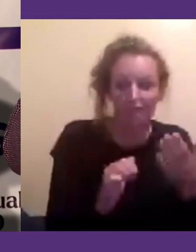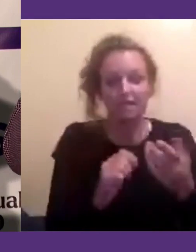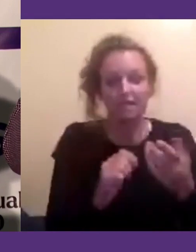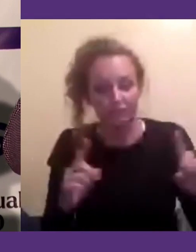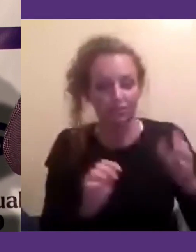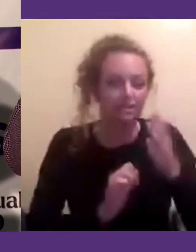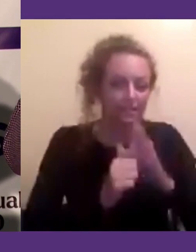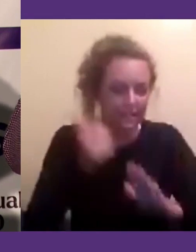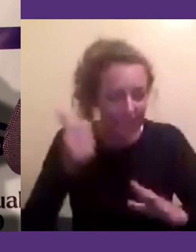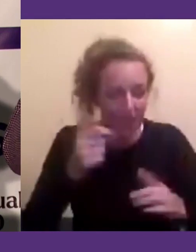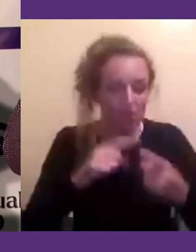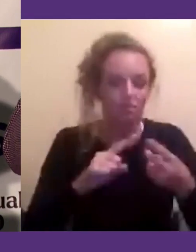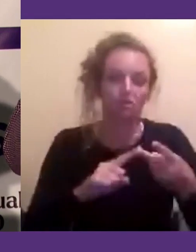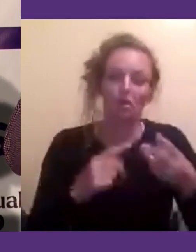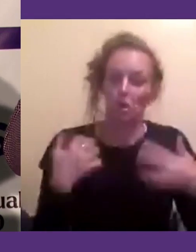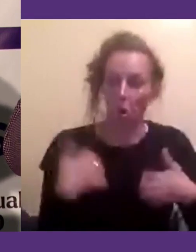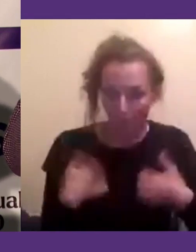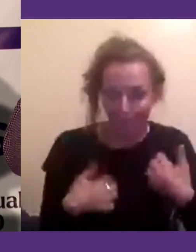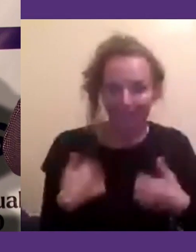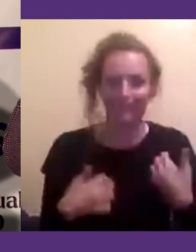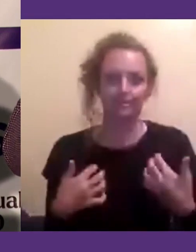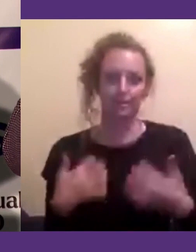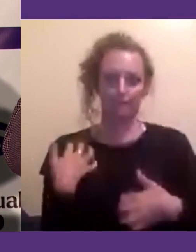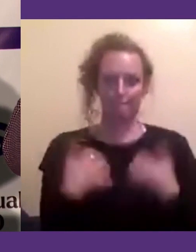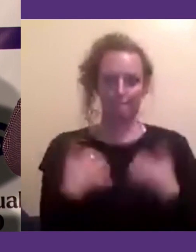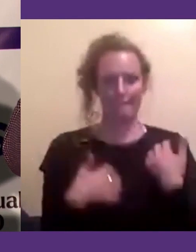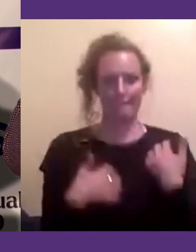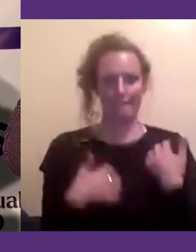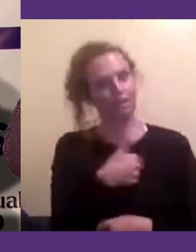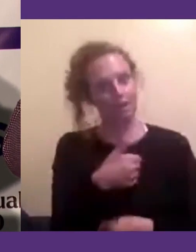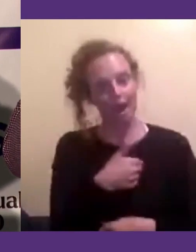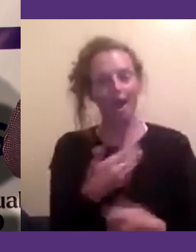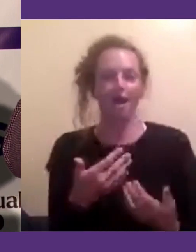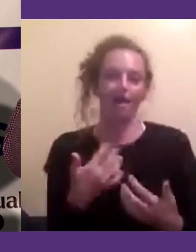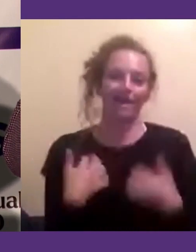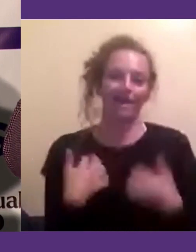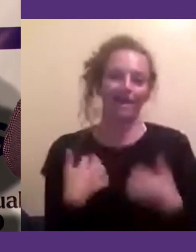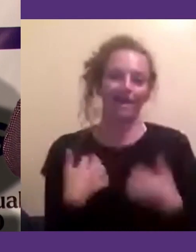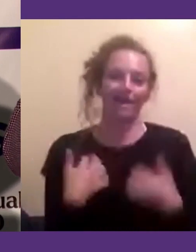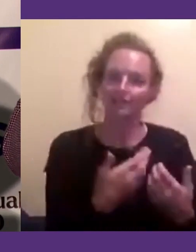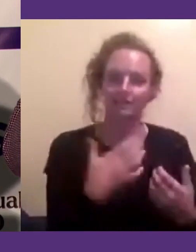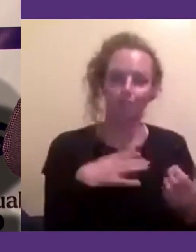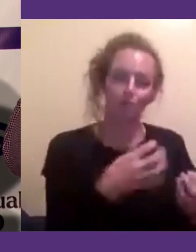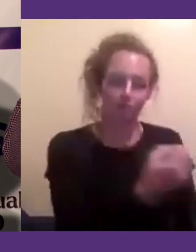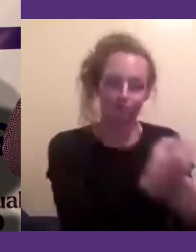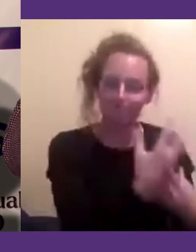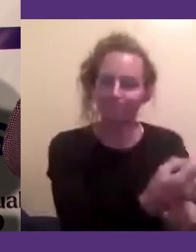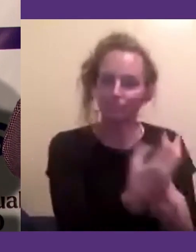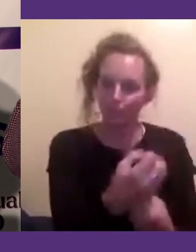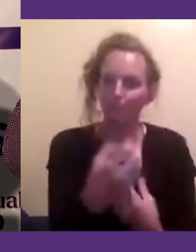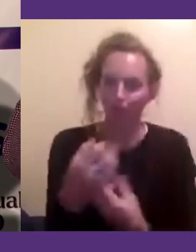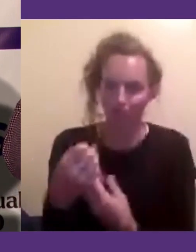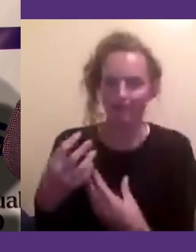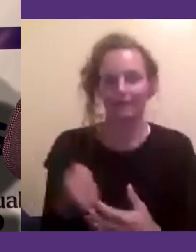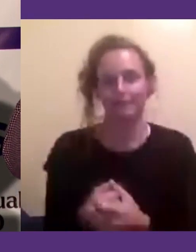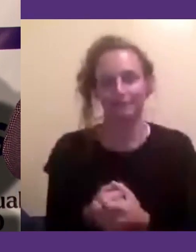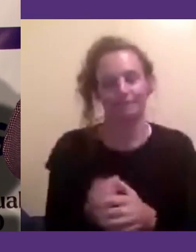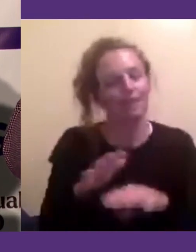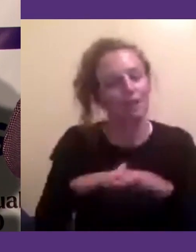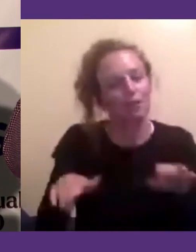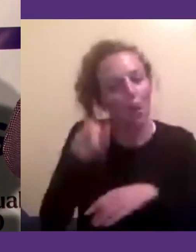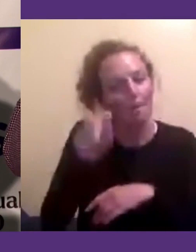holistic picture of a disabled individual, not as just someone that's going to, you know, wave their finger and say, oh my God, you haven't